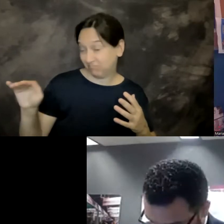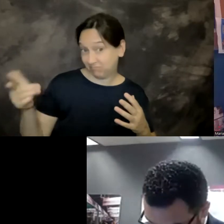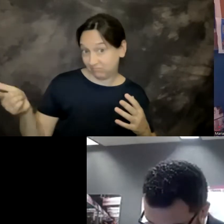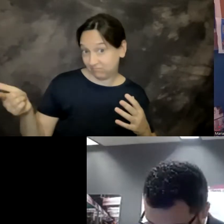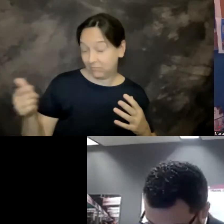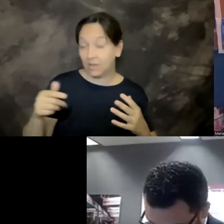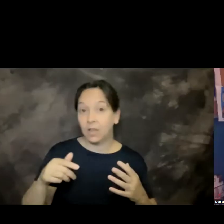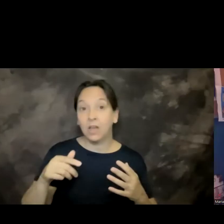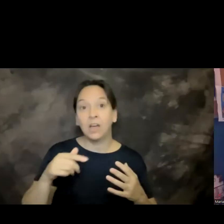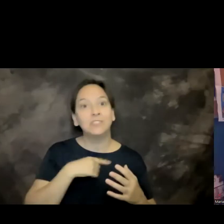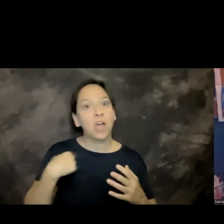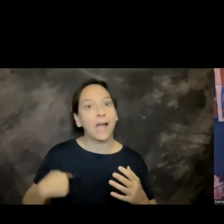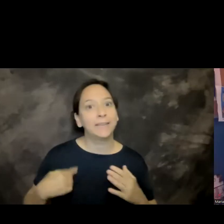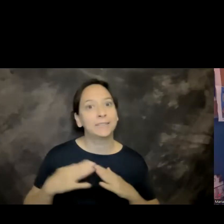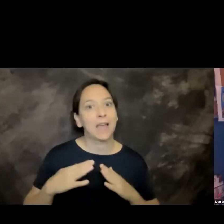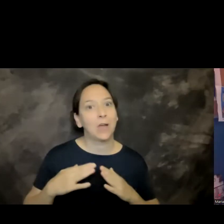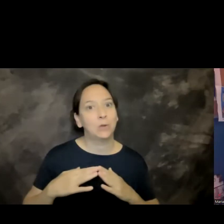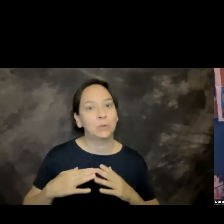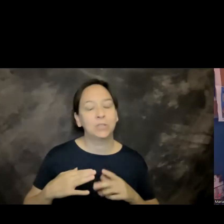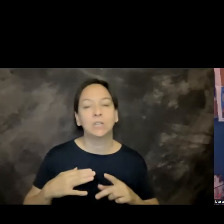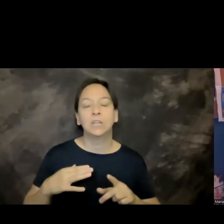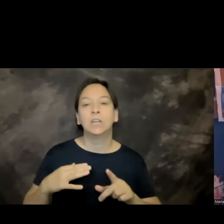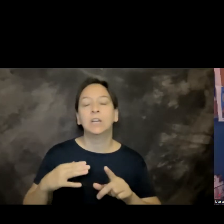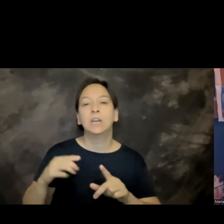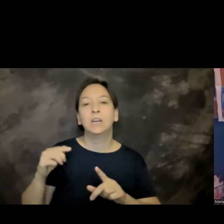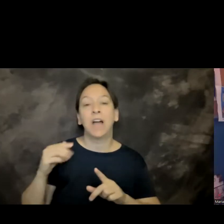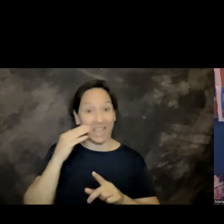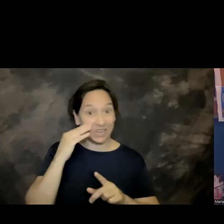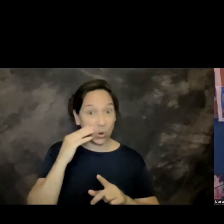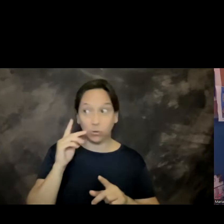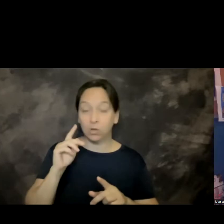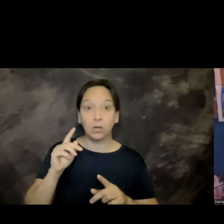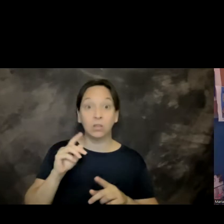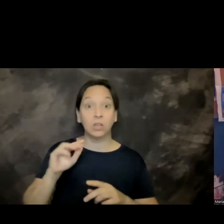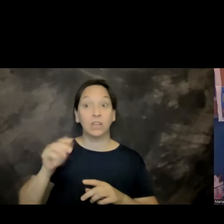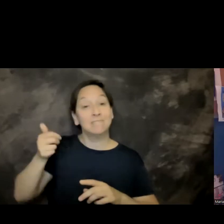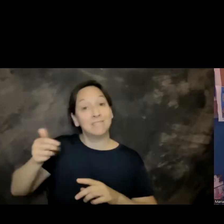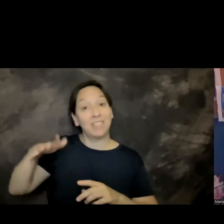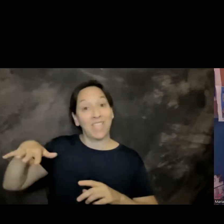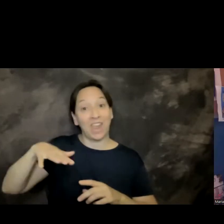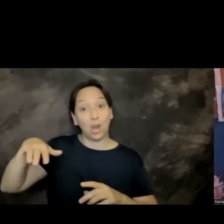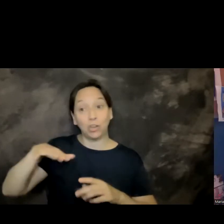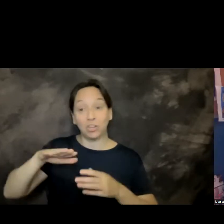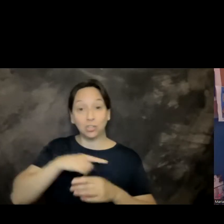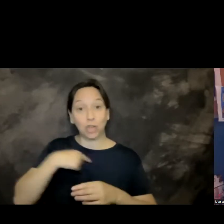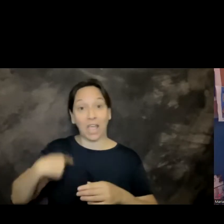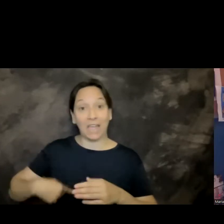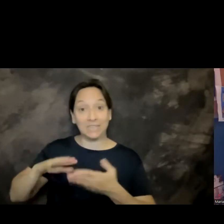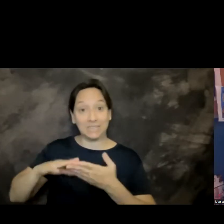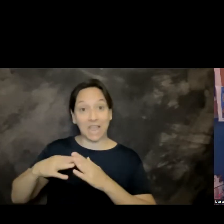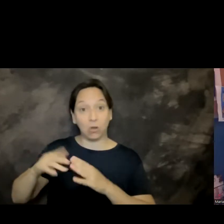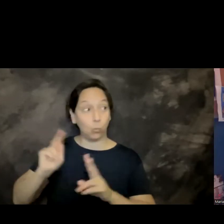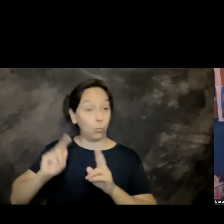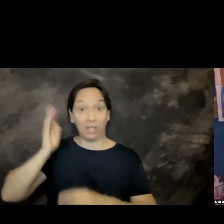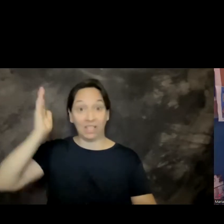that tomorrow there's going to be an actual conversation in Chinatown to address the concerns there. John, do you mind saying a little bit more information